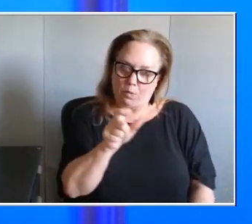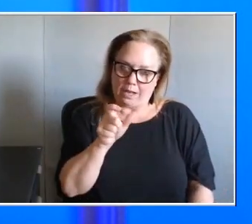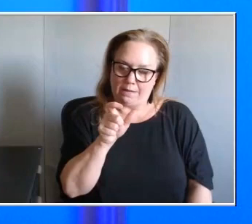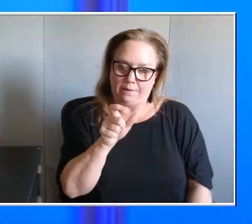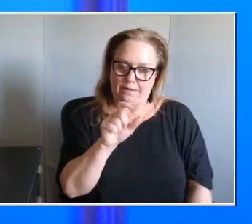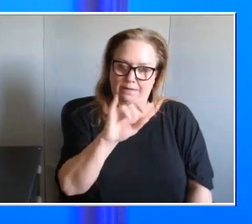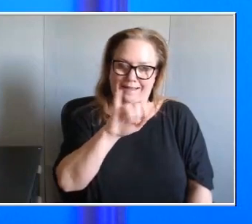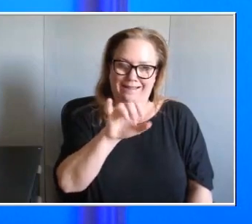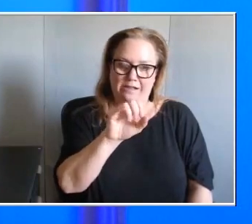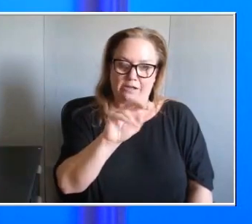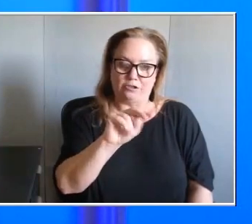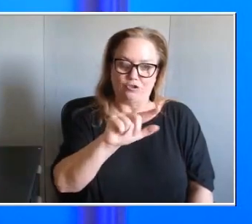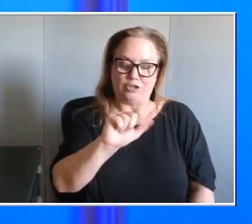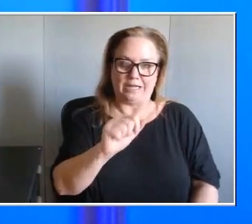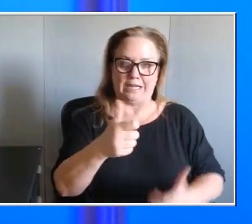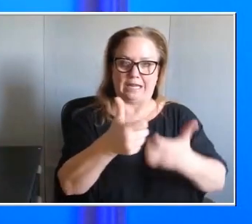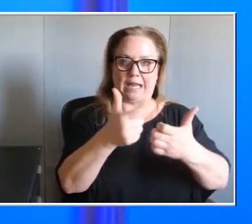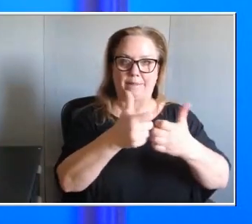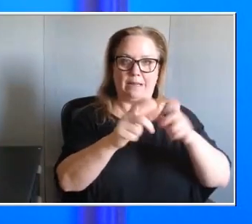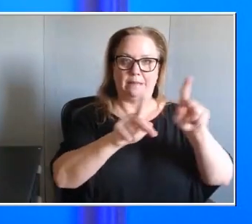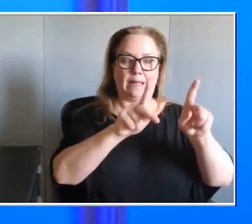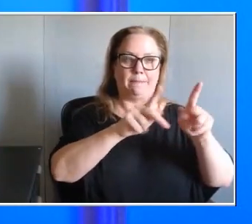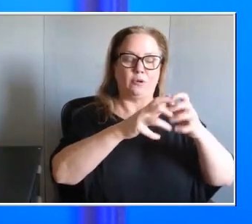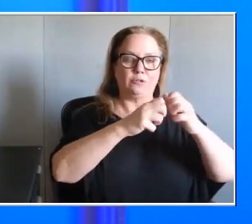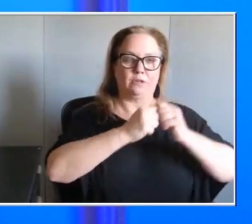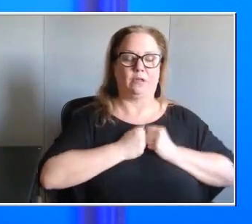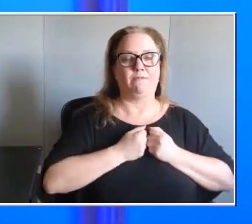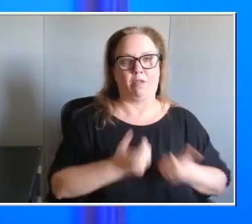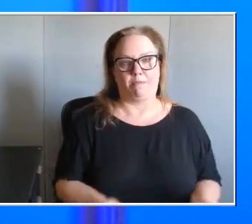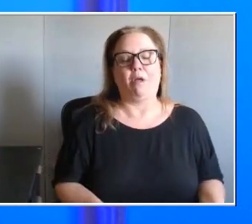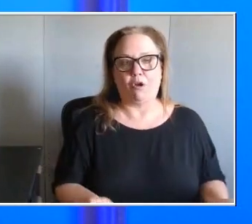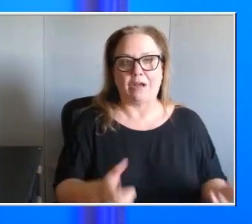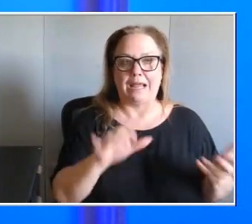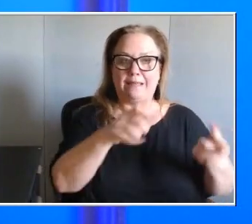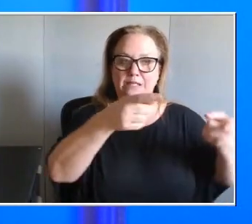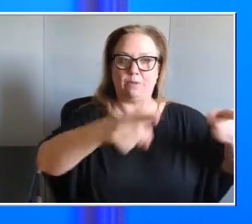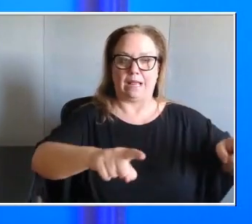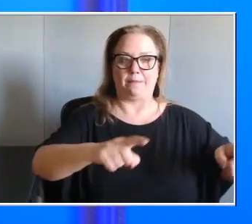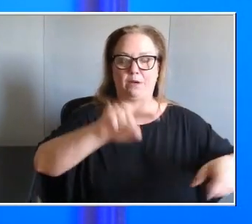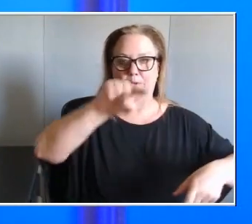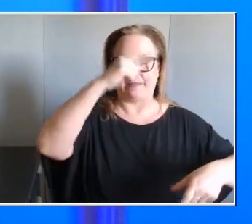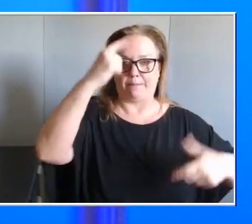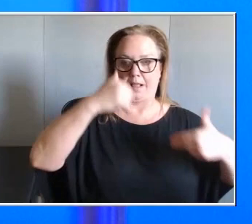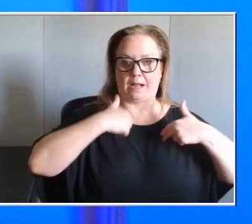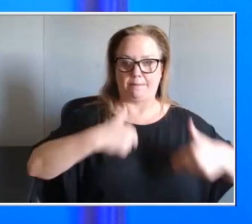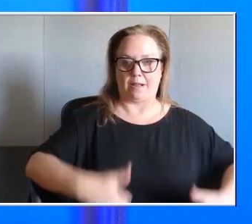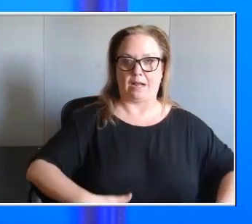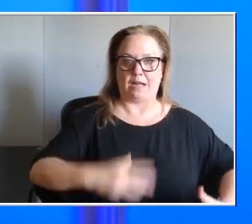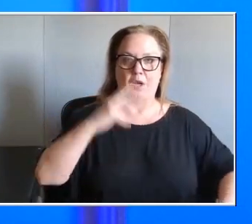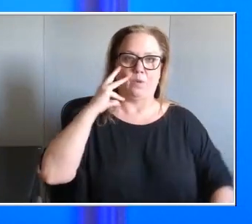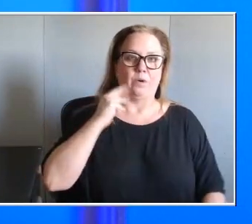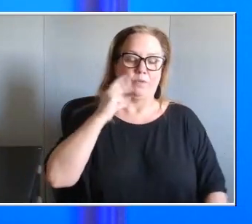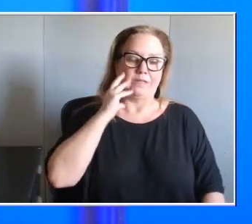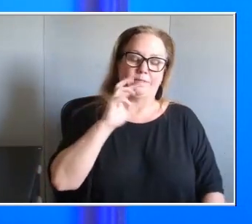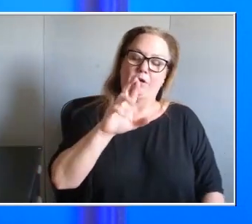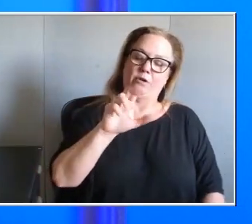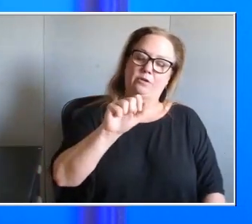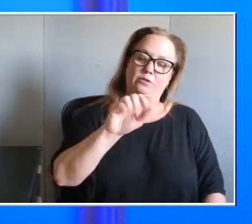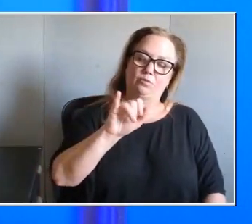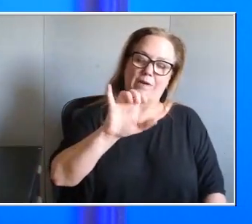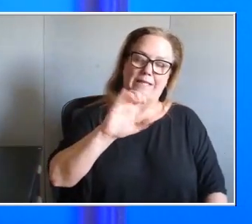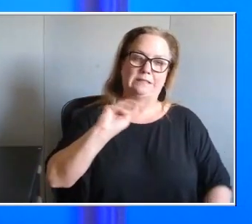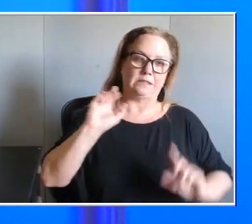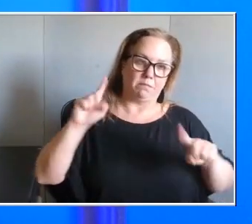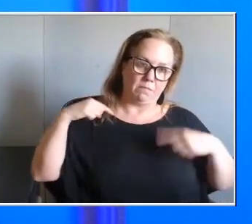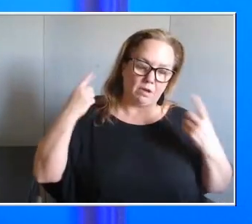Jenga game, then that person falls apart. And that's what happens with the black body when we experience racism over time. Because we see that